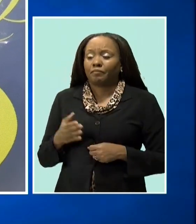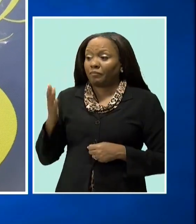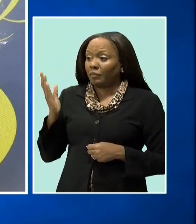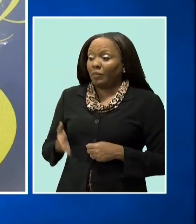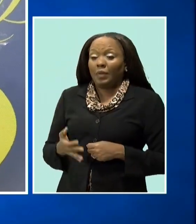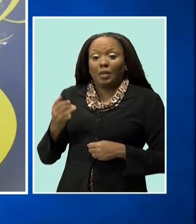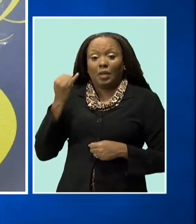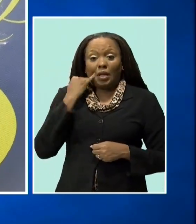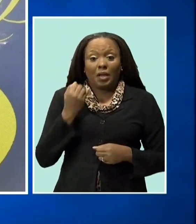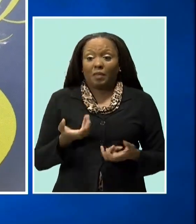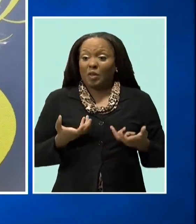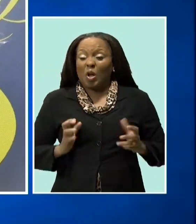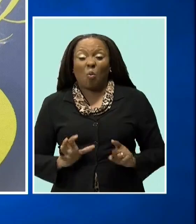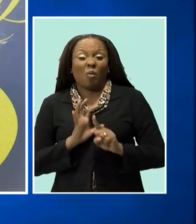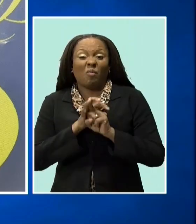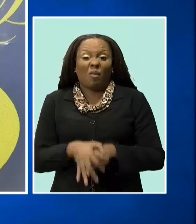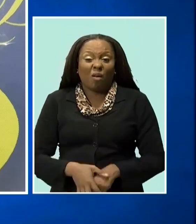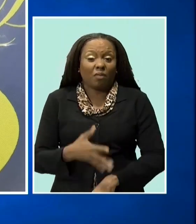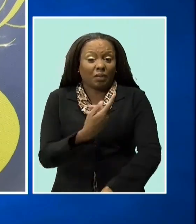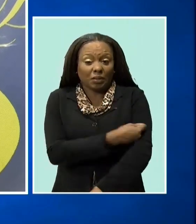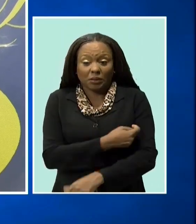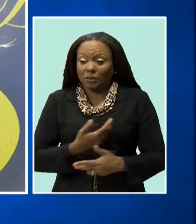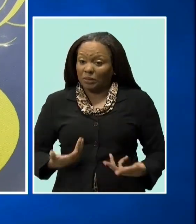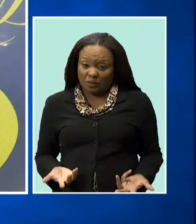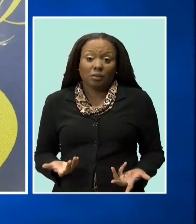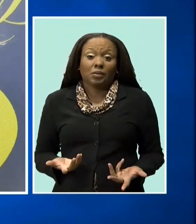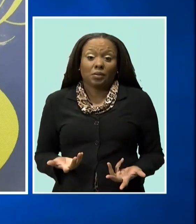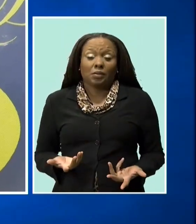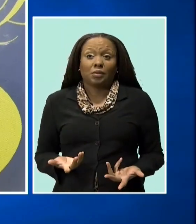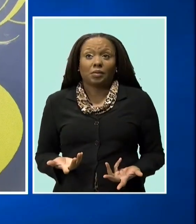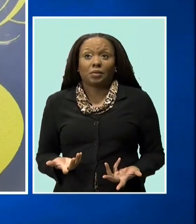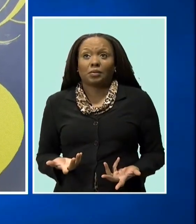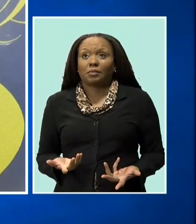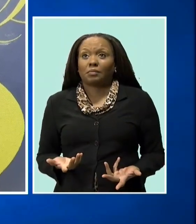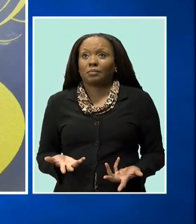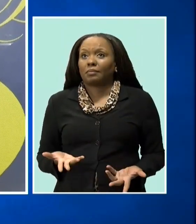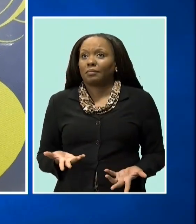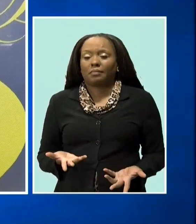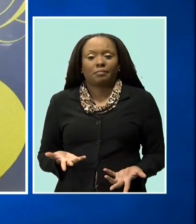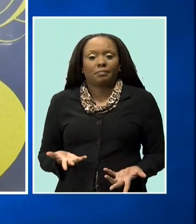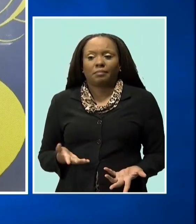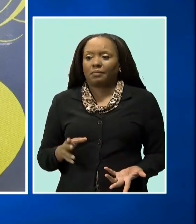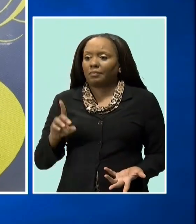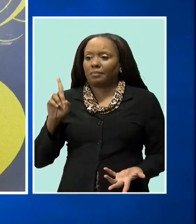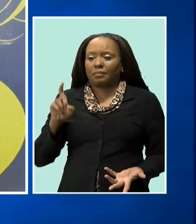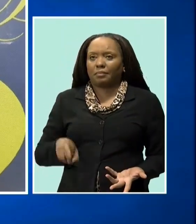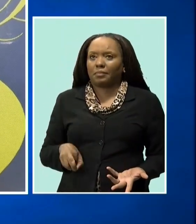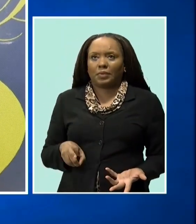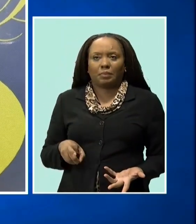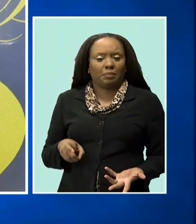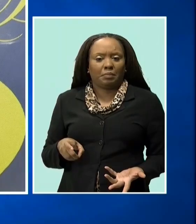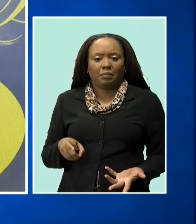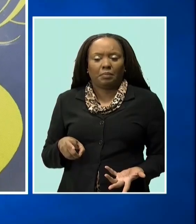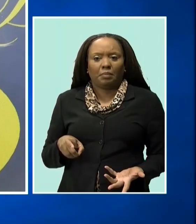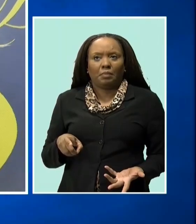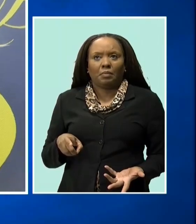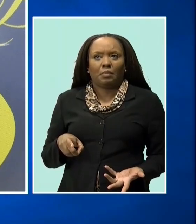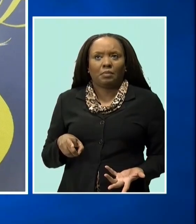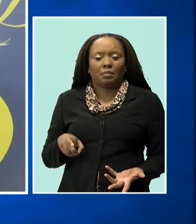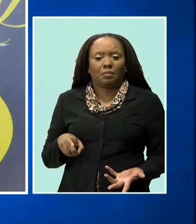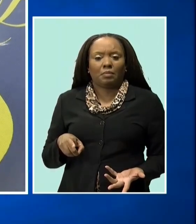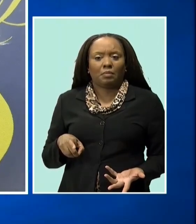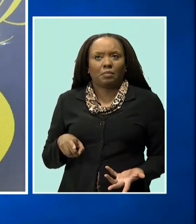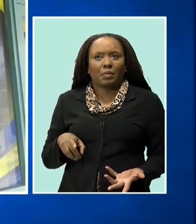want mandatory vaccinations, there's got to be some way to find out, to protect